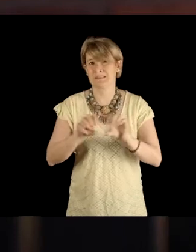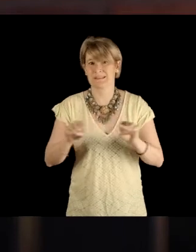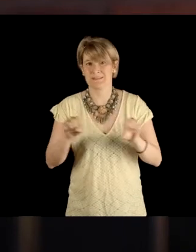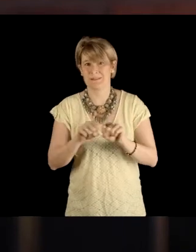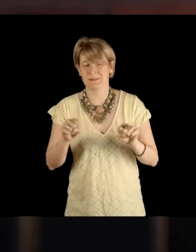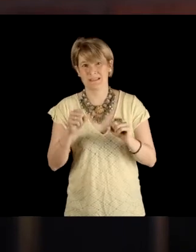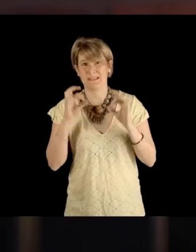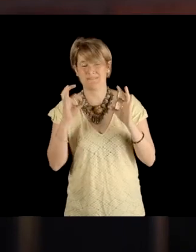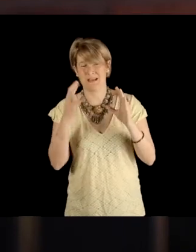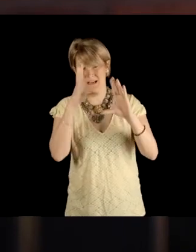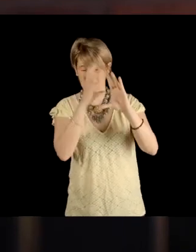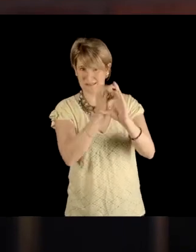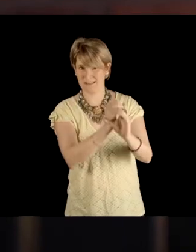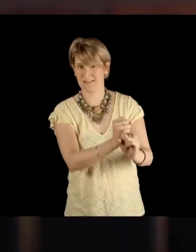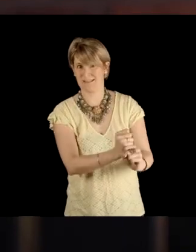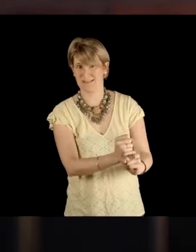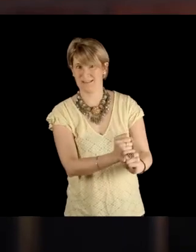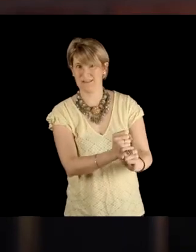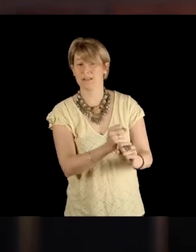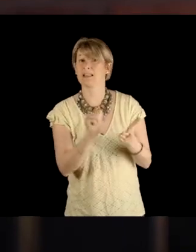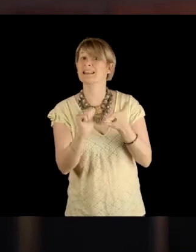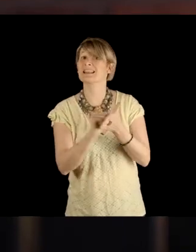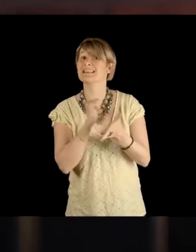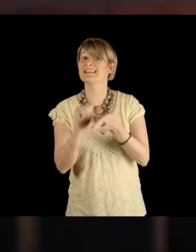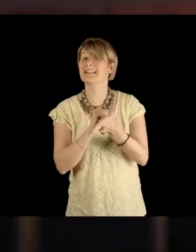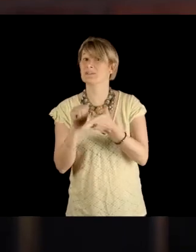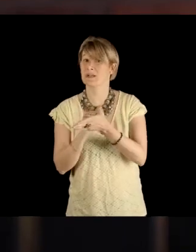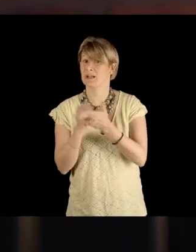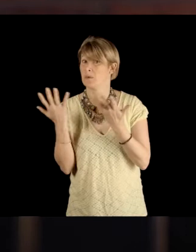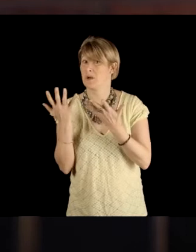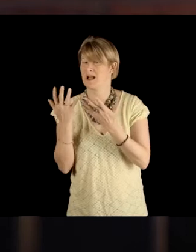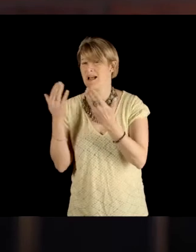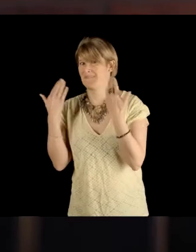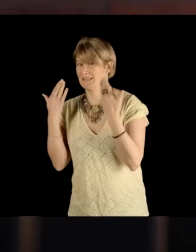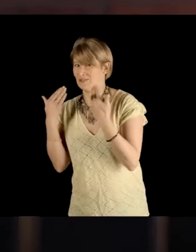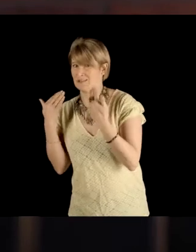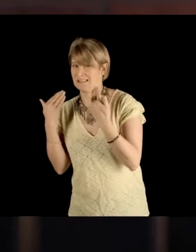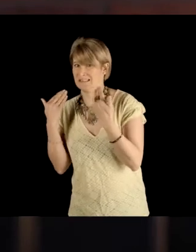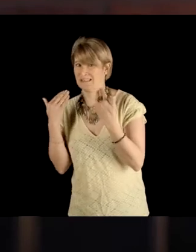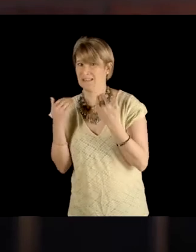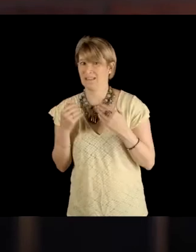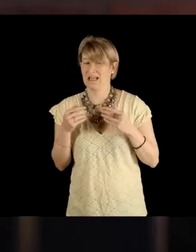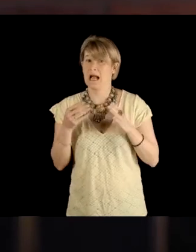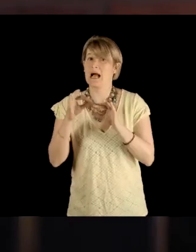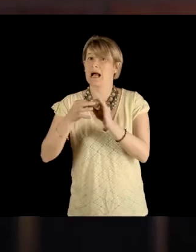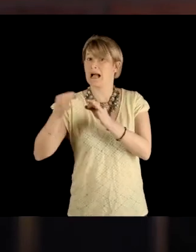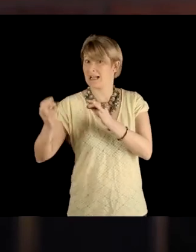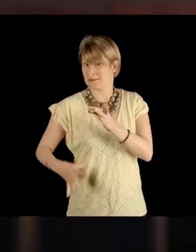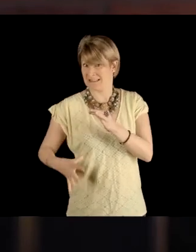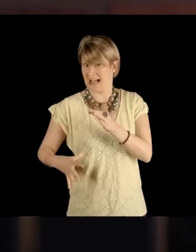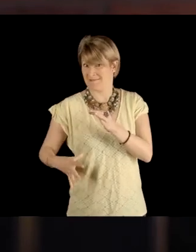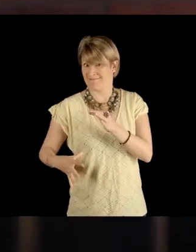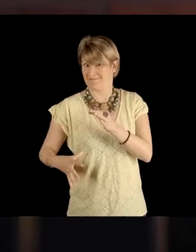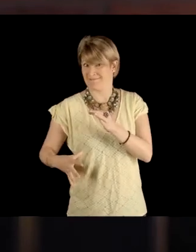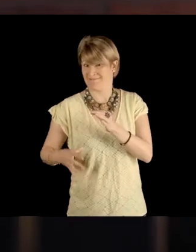I think it is one of the most important element of this heartfulness practice. What